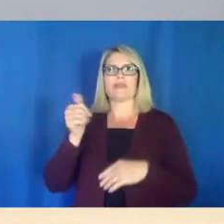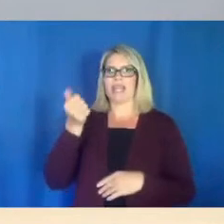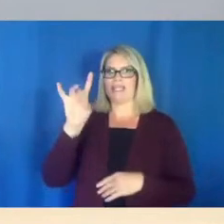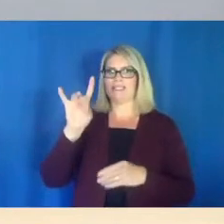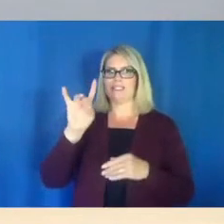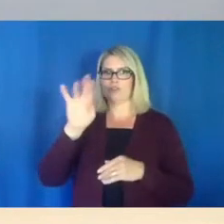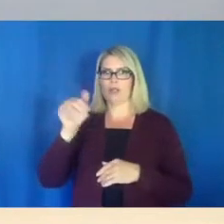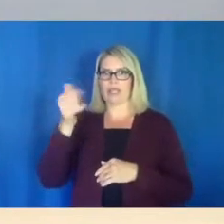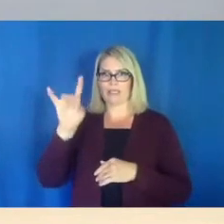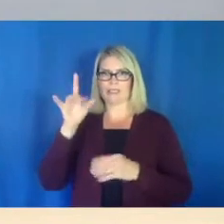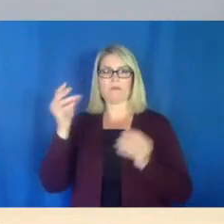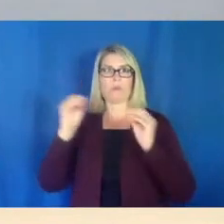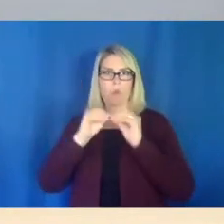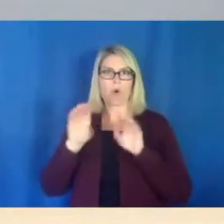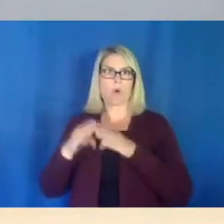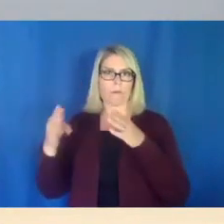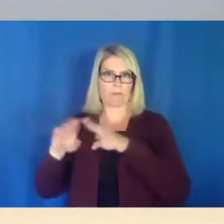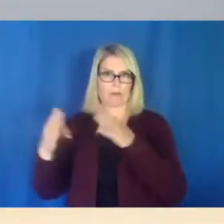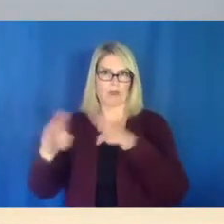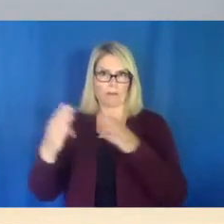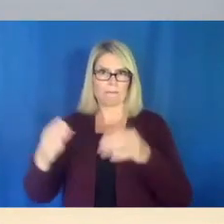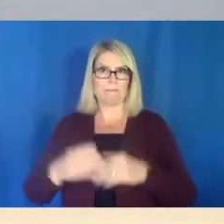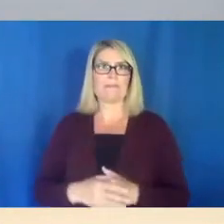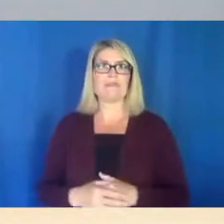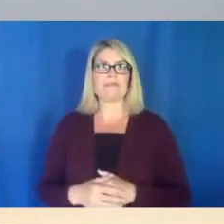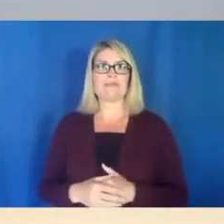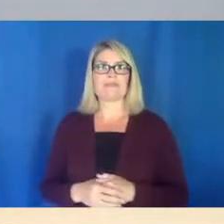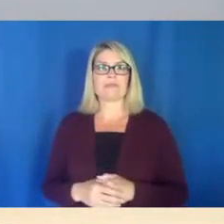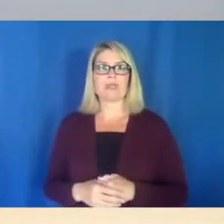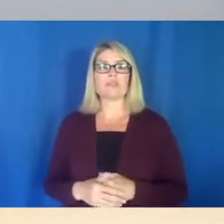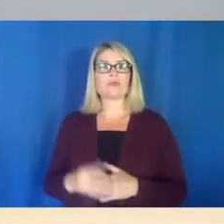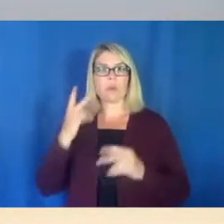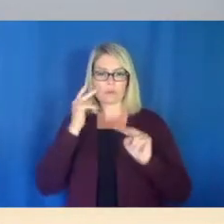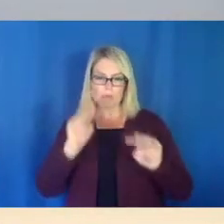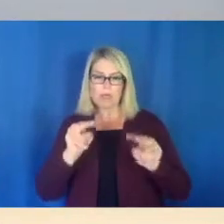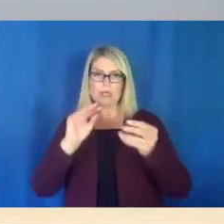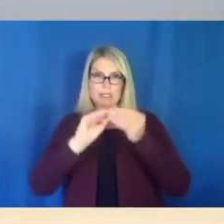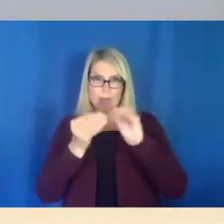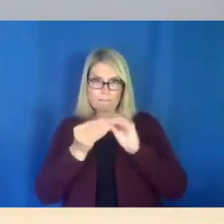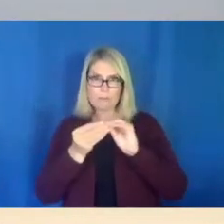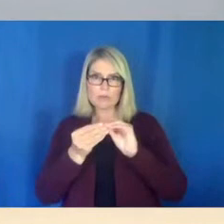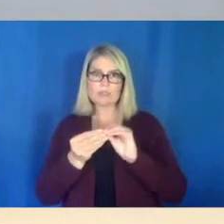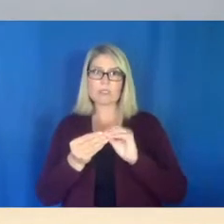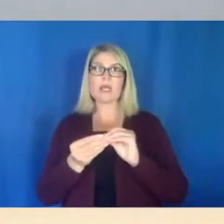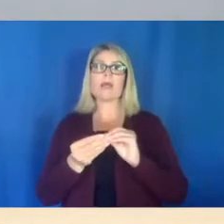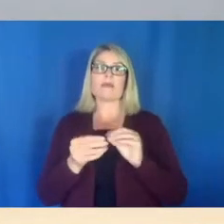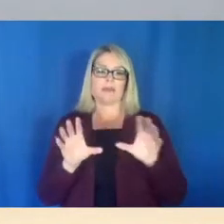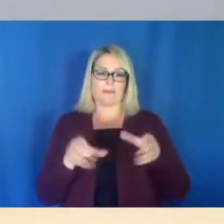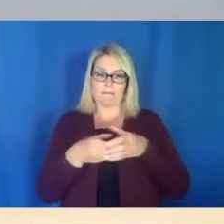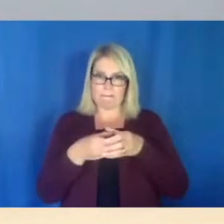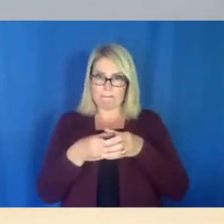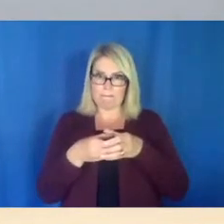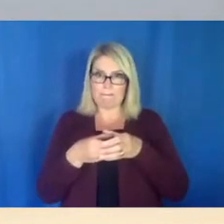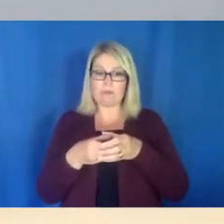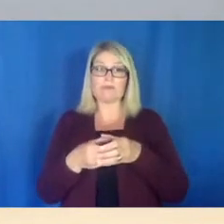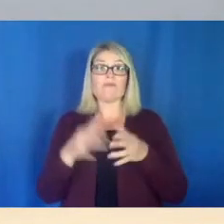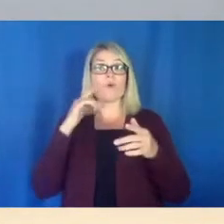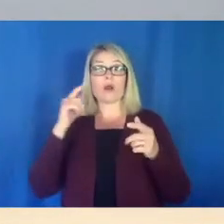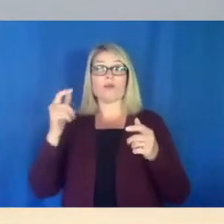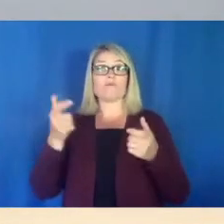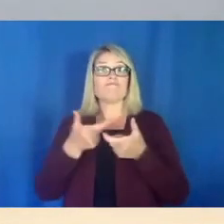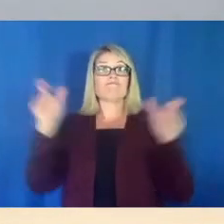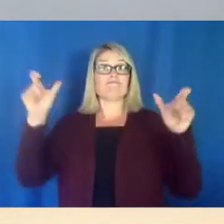to look at those numbers and cohorts, and for those big gathering events,